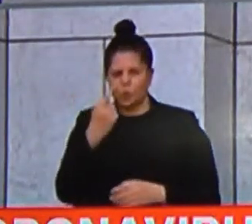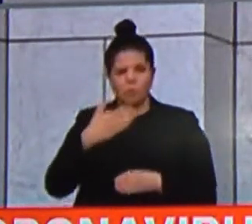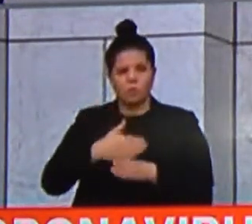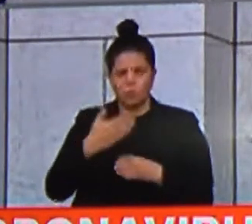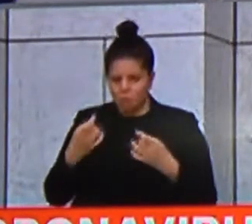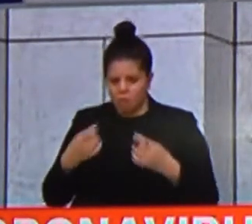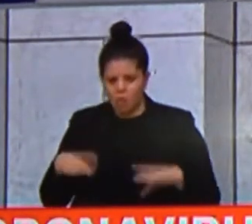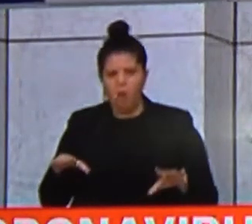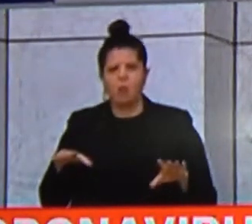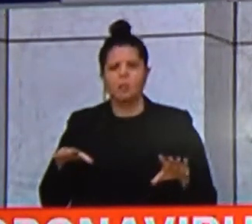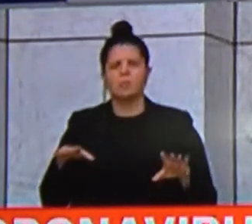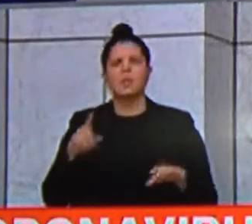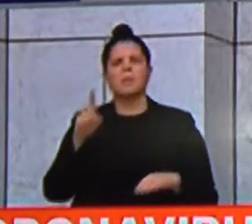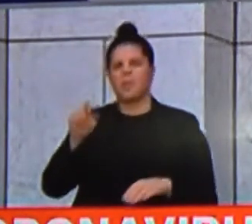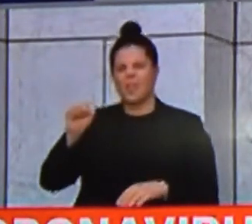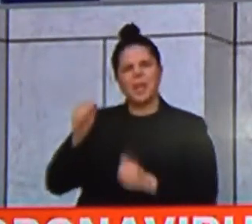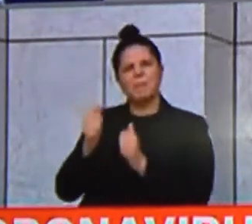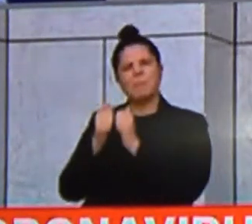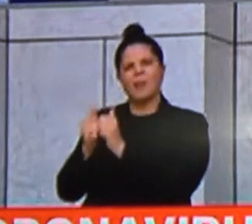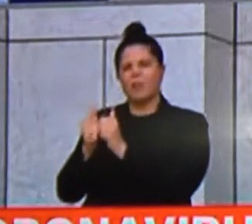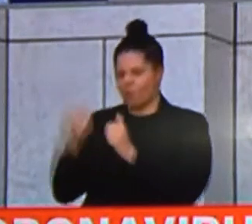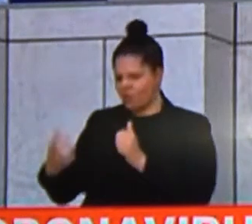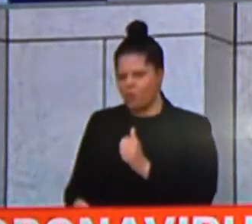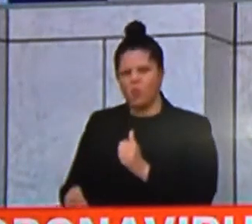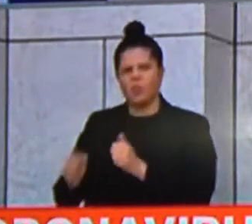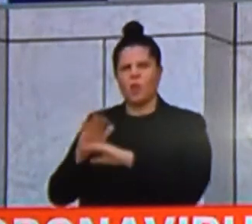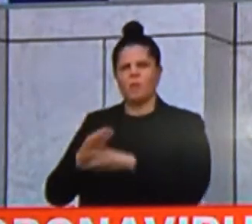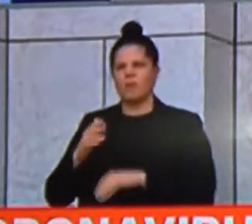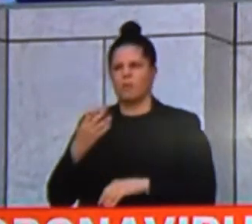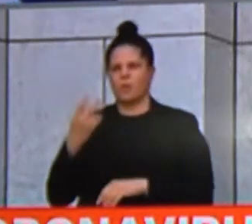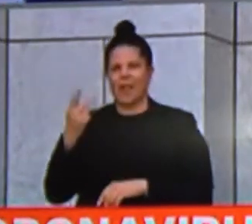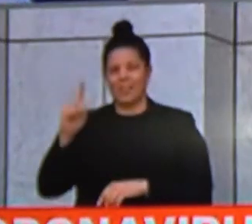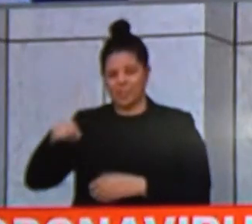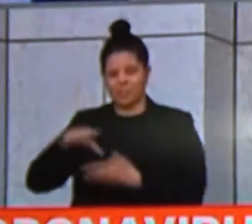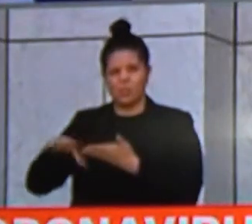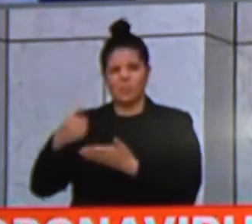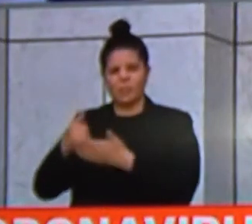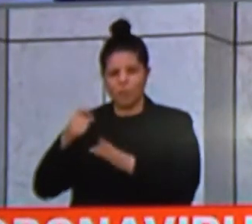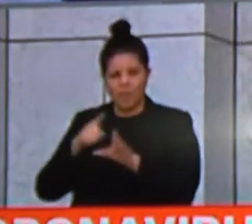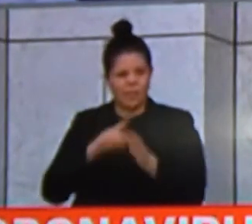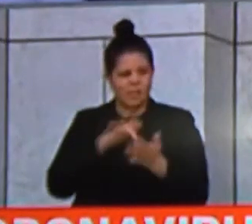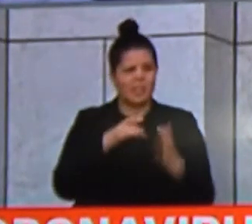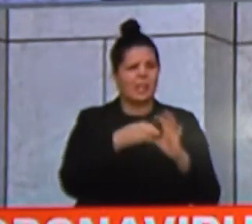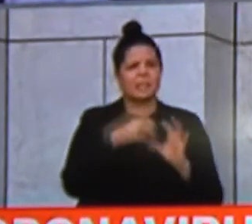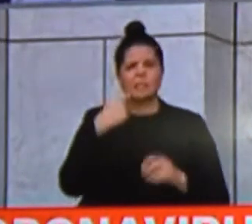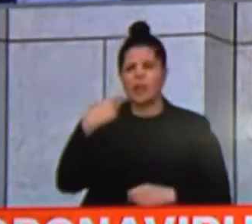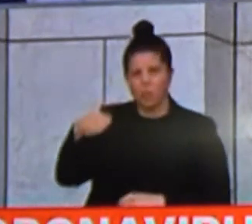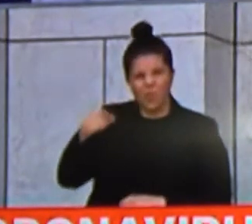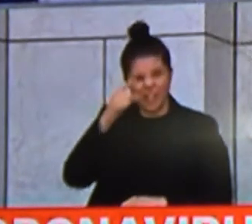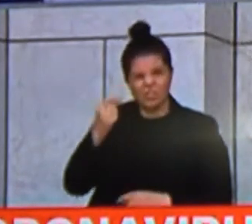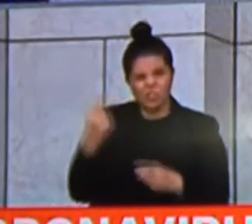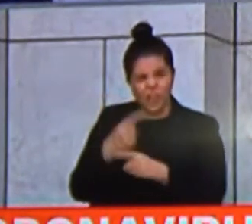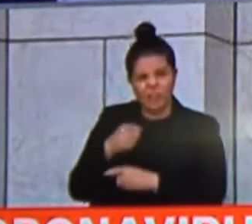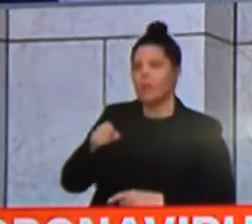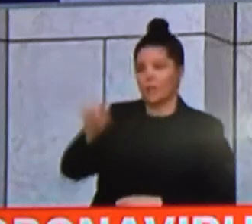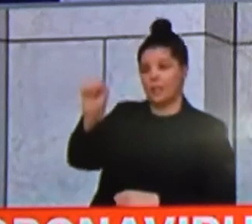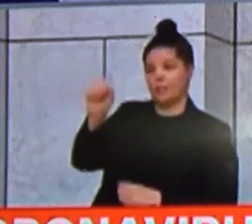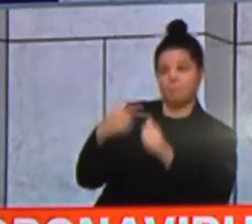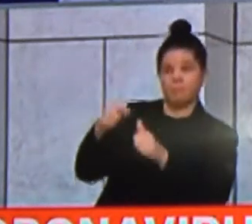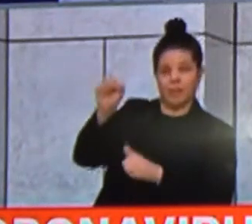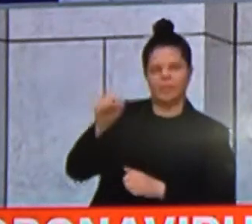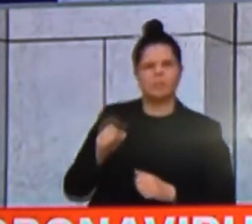where Australia can ensure we can bounce back better on the other side and more strongly is by following these sorts of strategies which